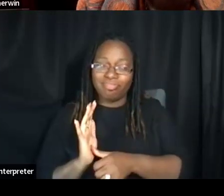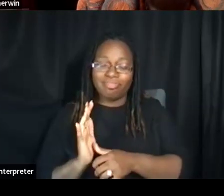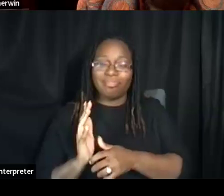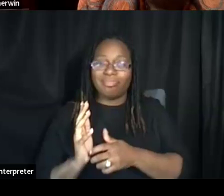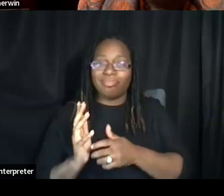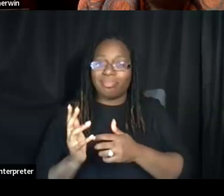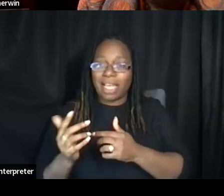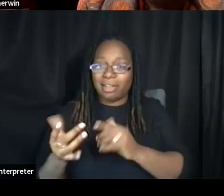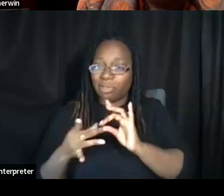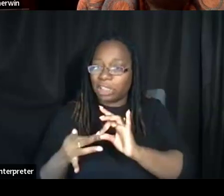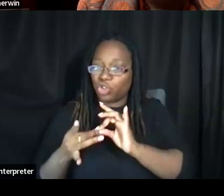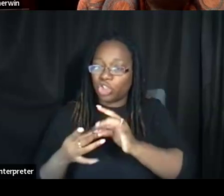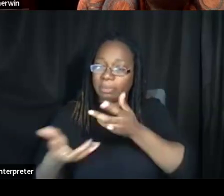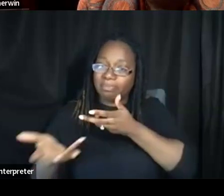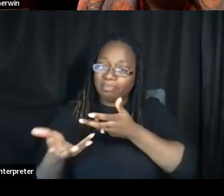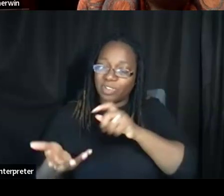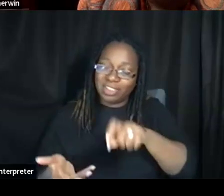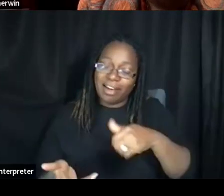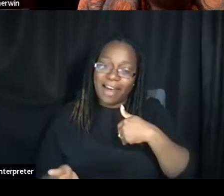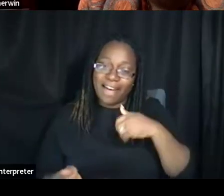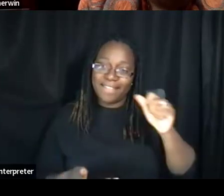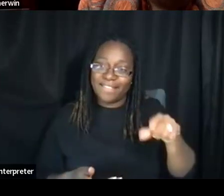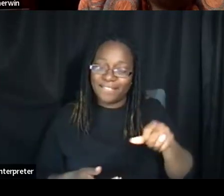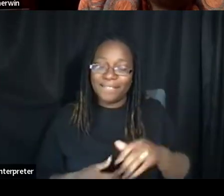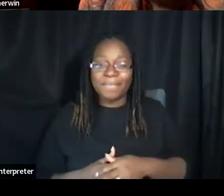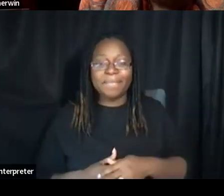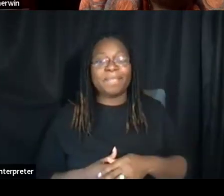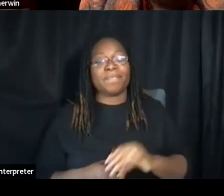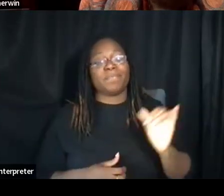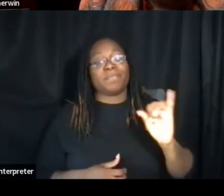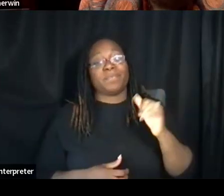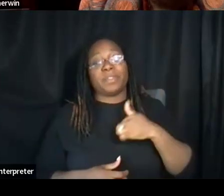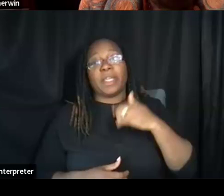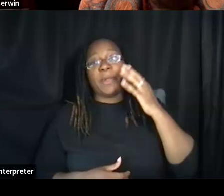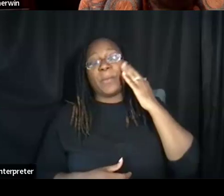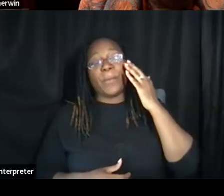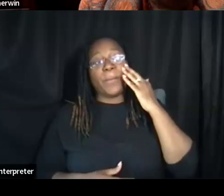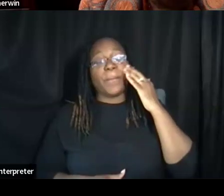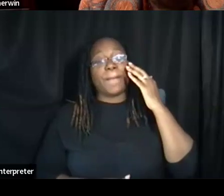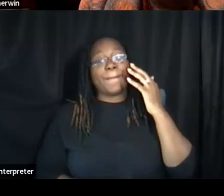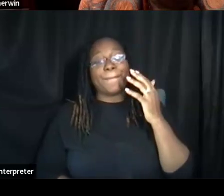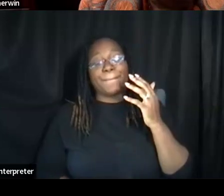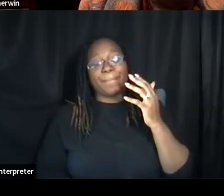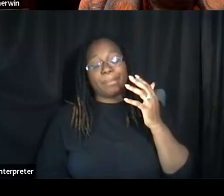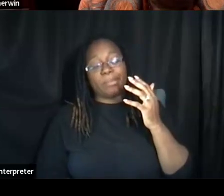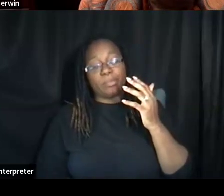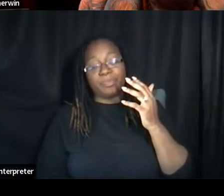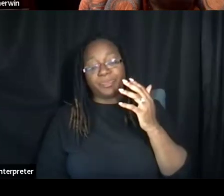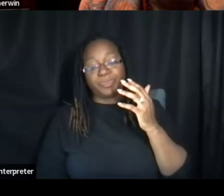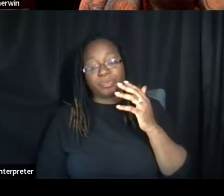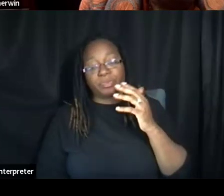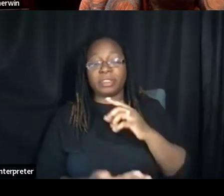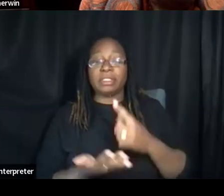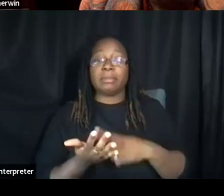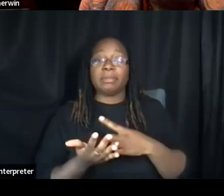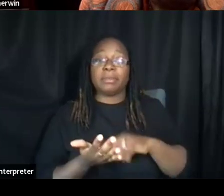reciprocal relationship a bit. Yeah. Also, I know too, cities sometimes will